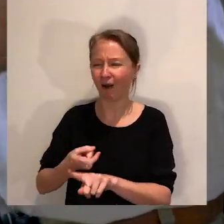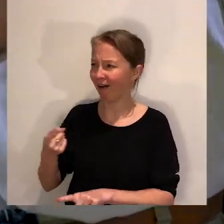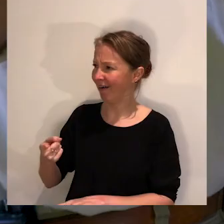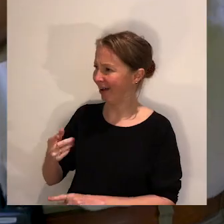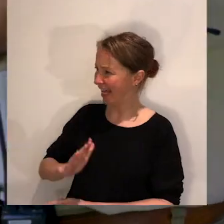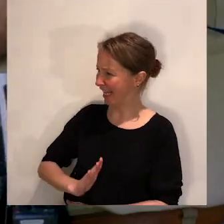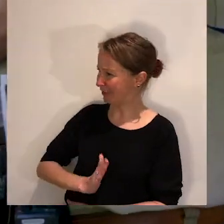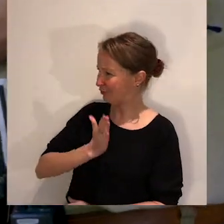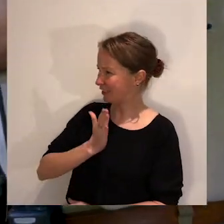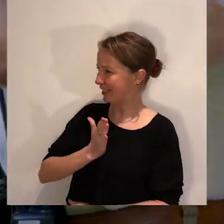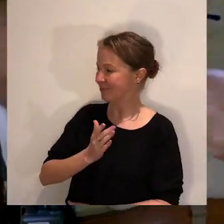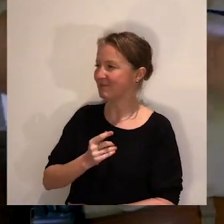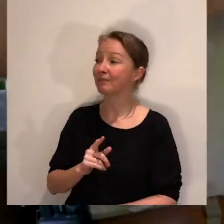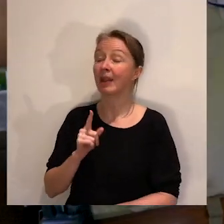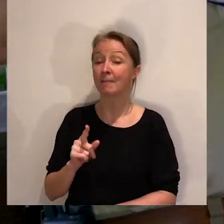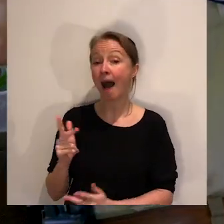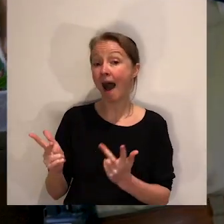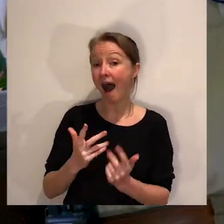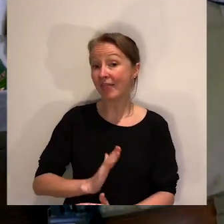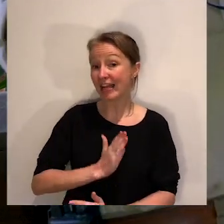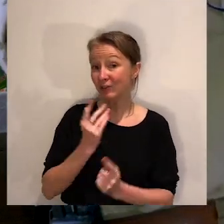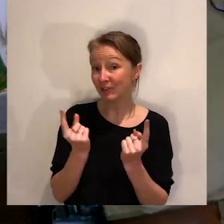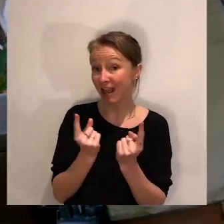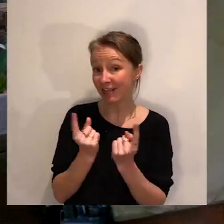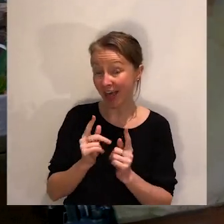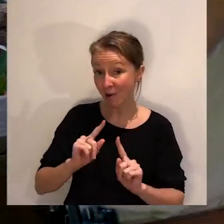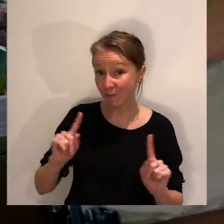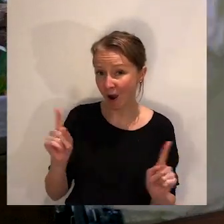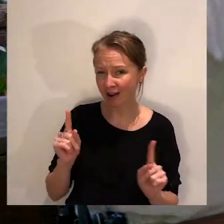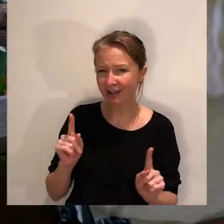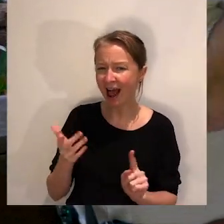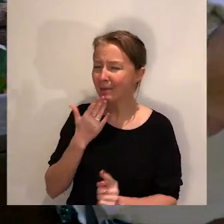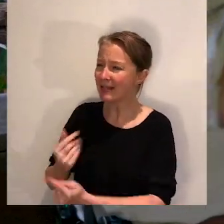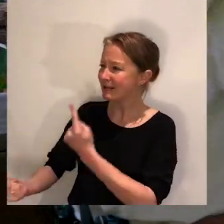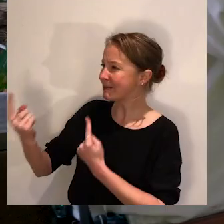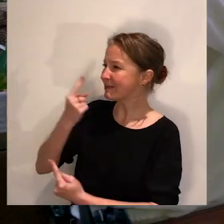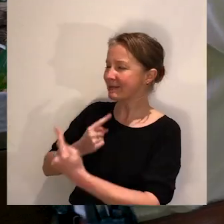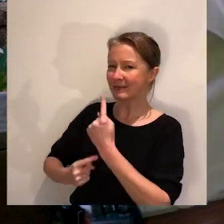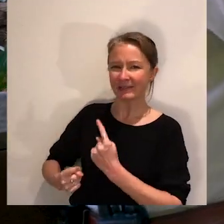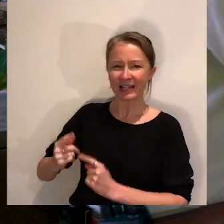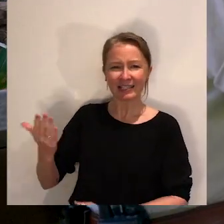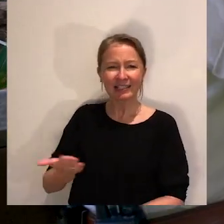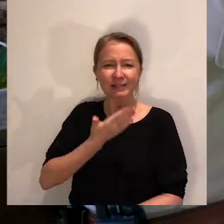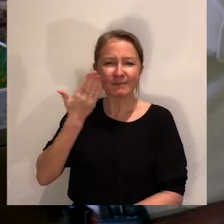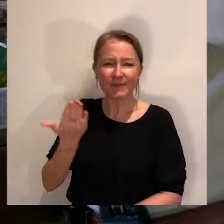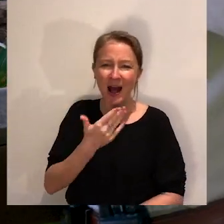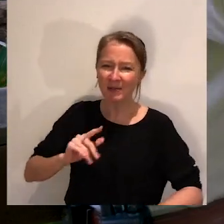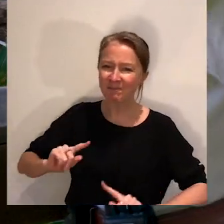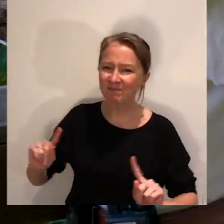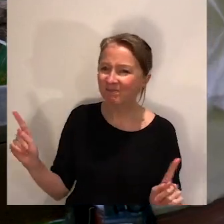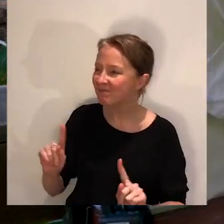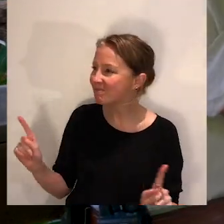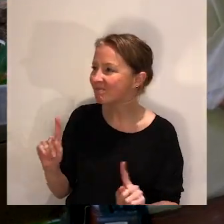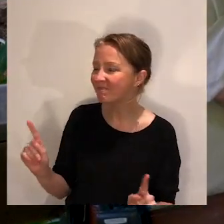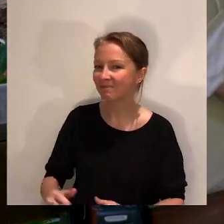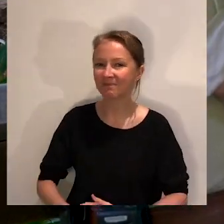about, and if we had smell-o-vision here, we could share this with you, but tell everyone what the really unusual thing about the scent